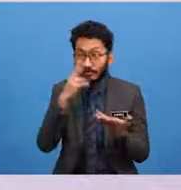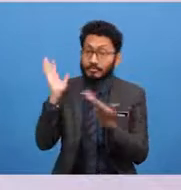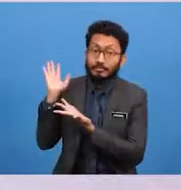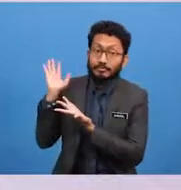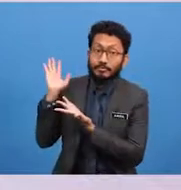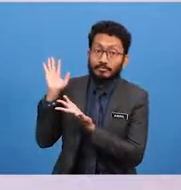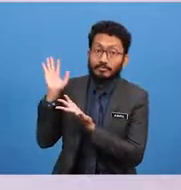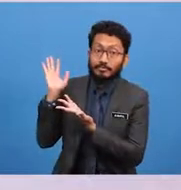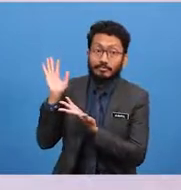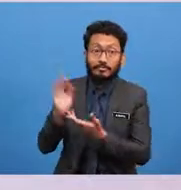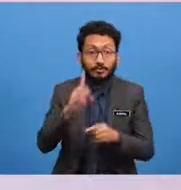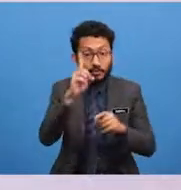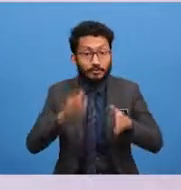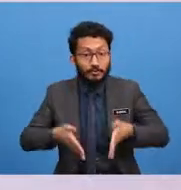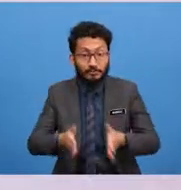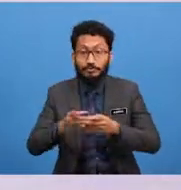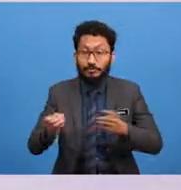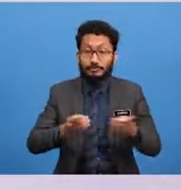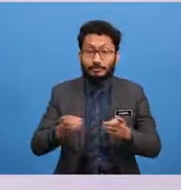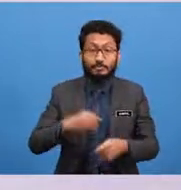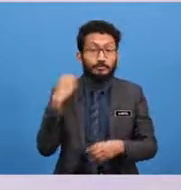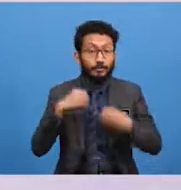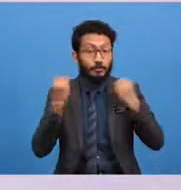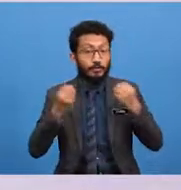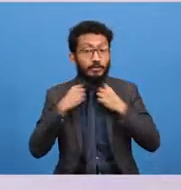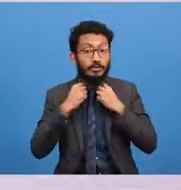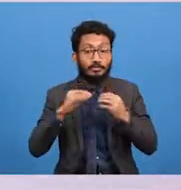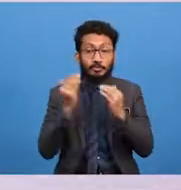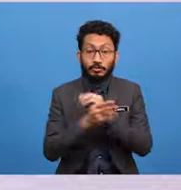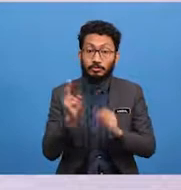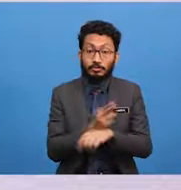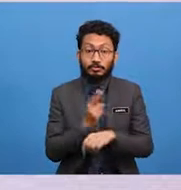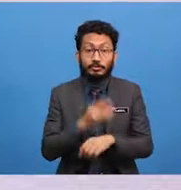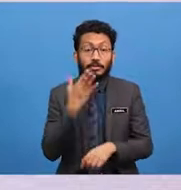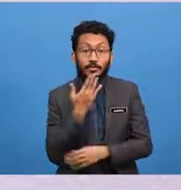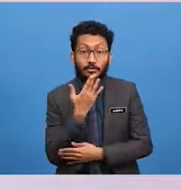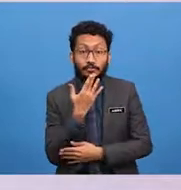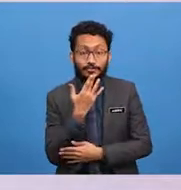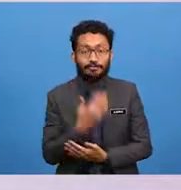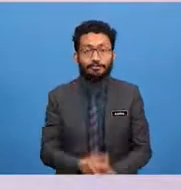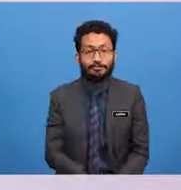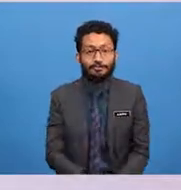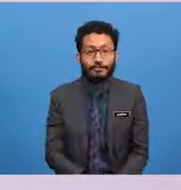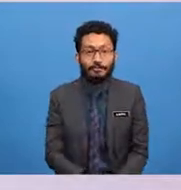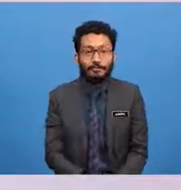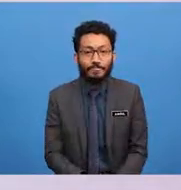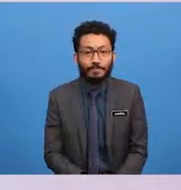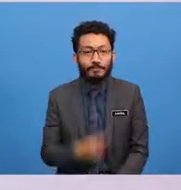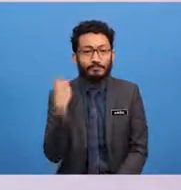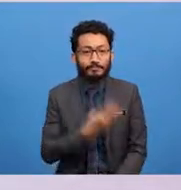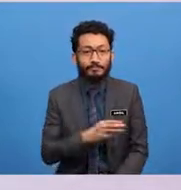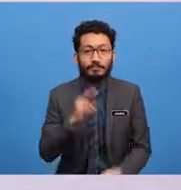One way to describe our clothes is by using colors. We can